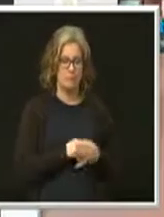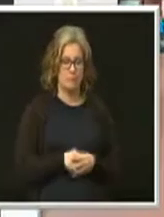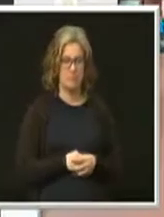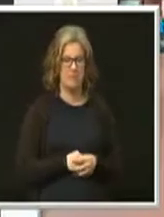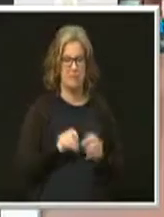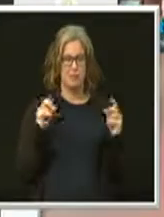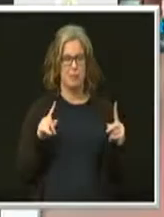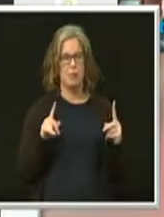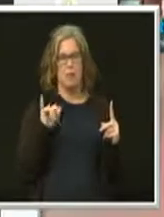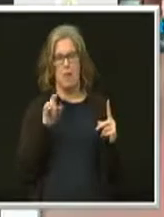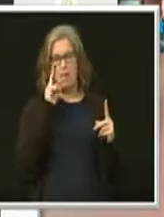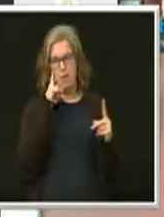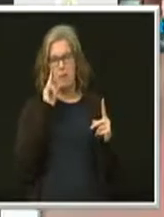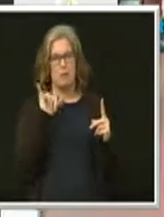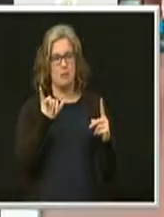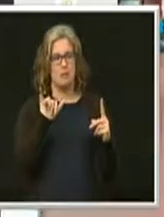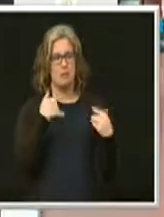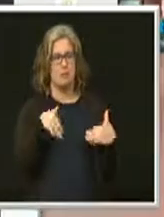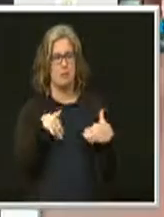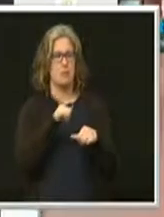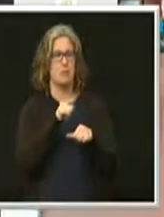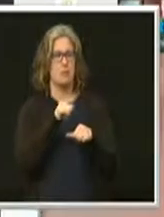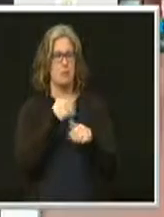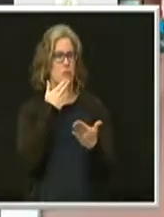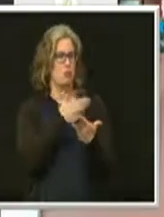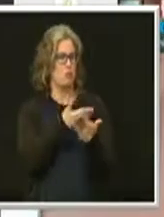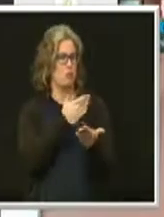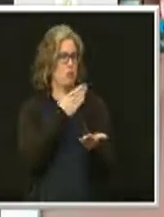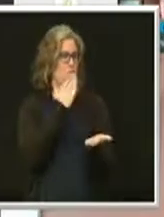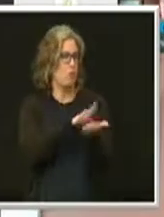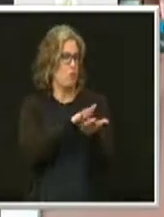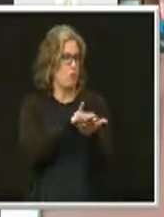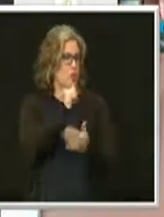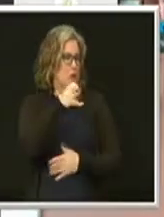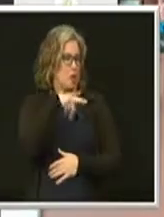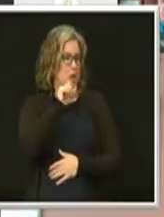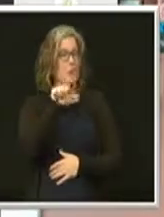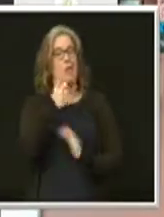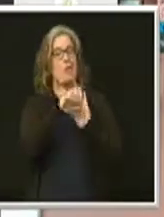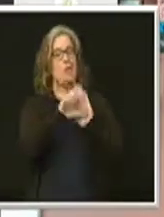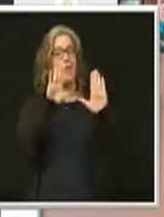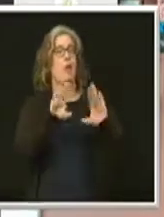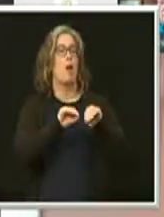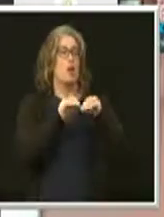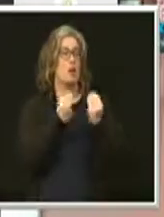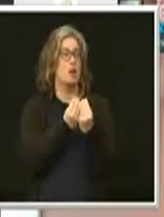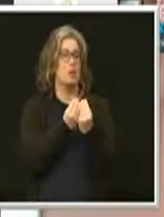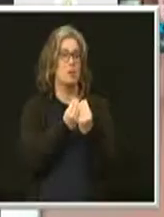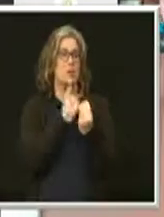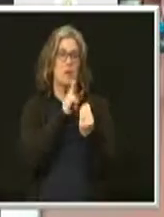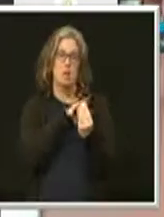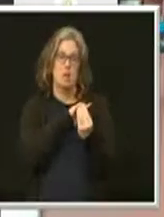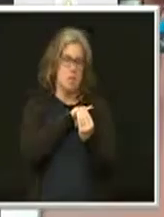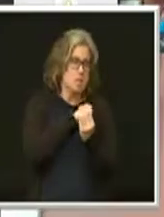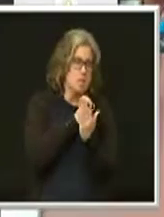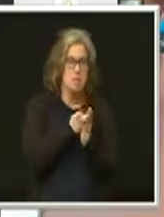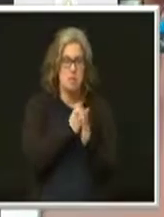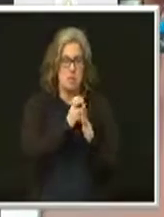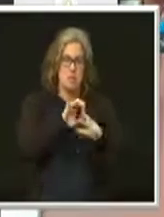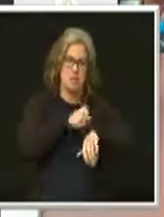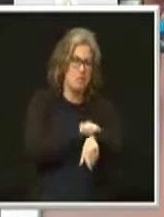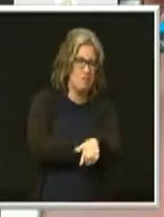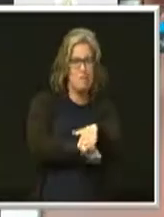Okay? So I think it's just a tremendous job by JCPS. Another example of a great organization really leaning into this in these